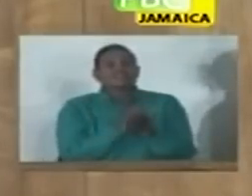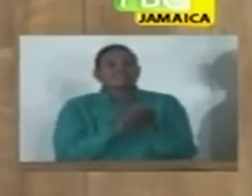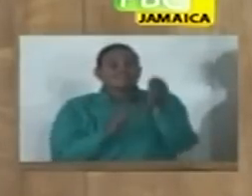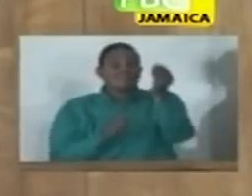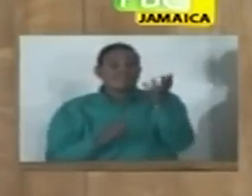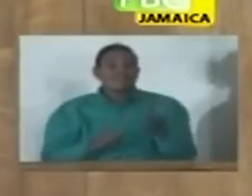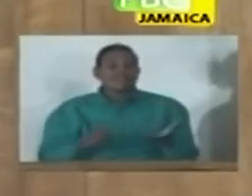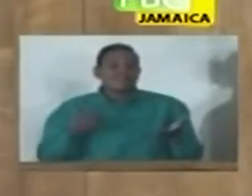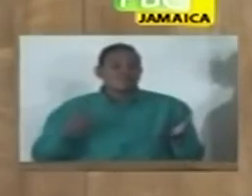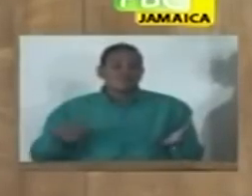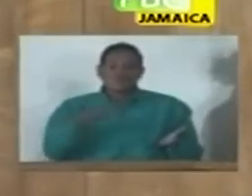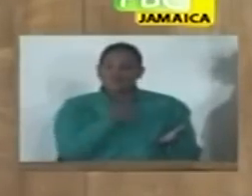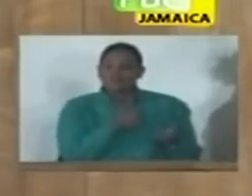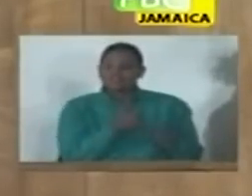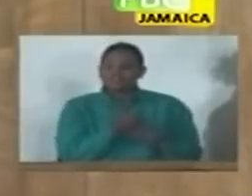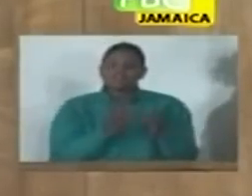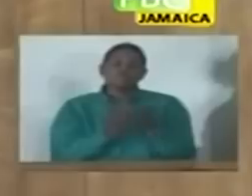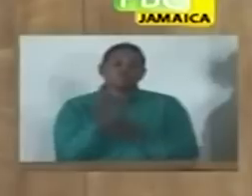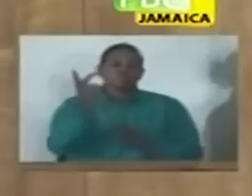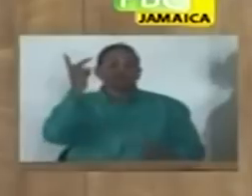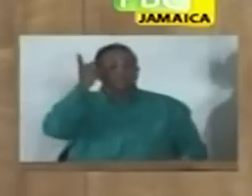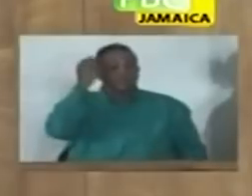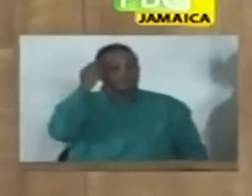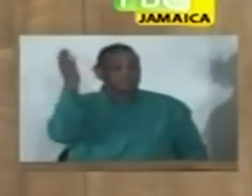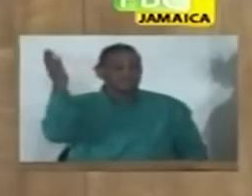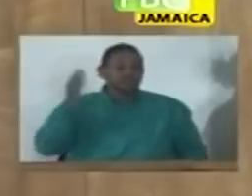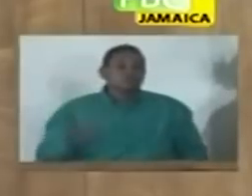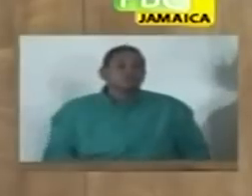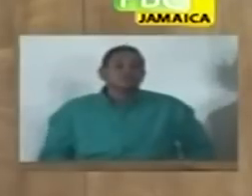us through the Prime Minister.